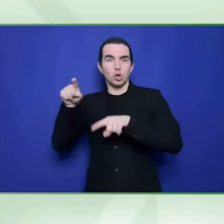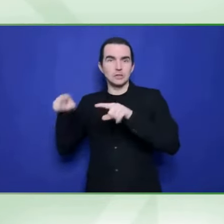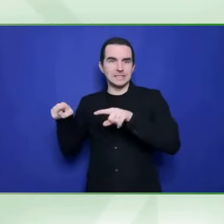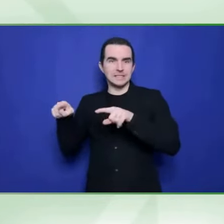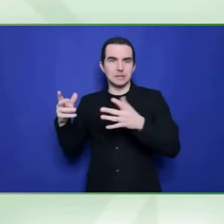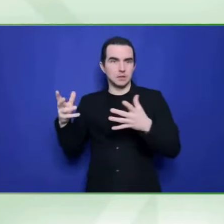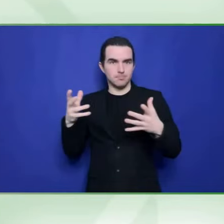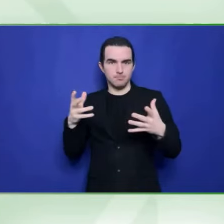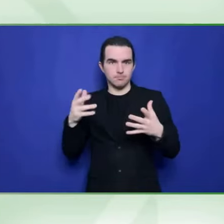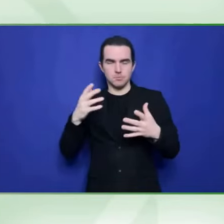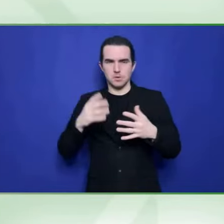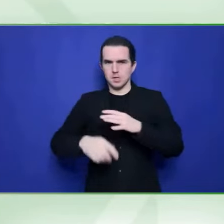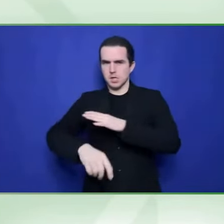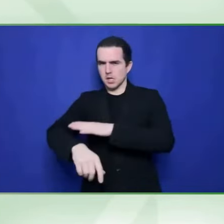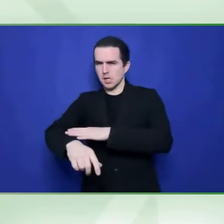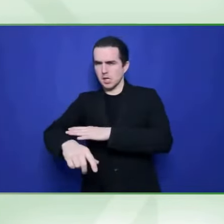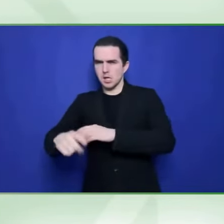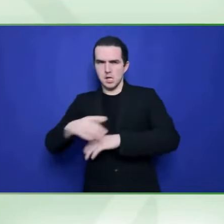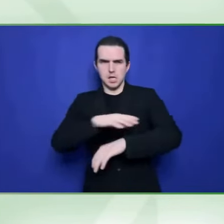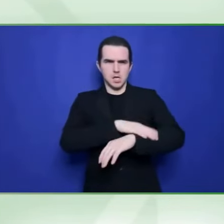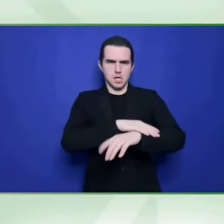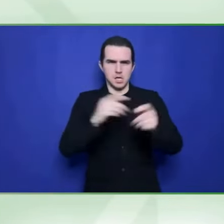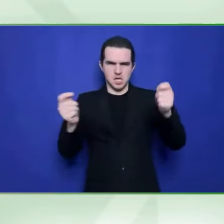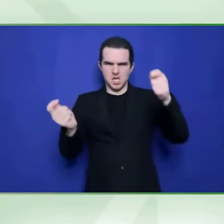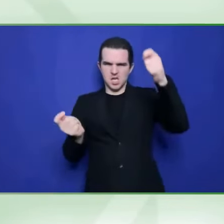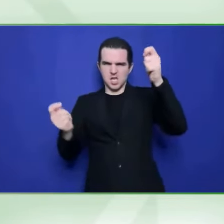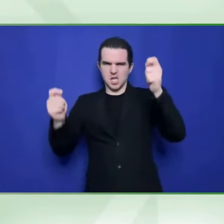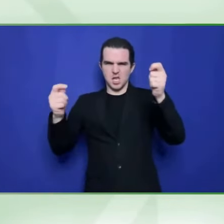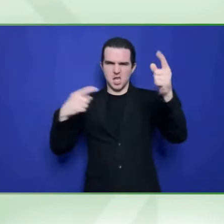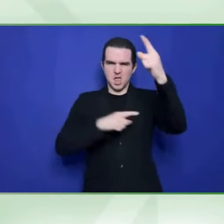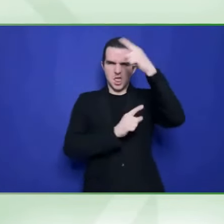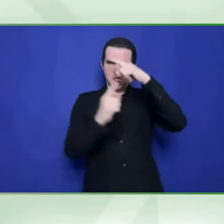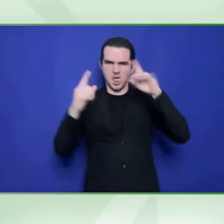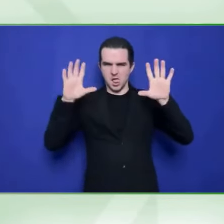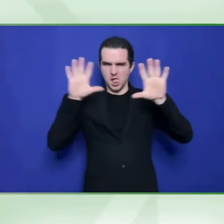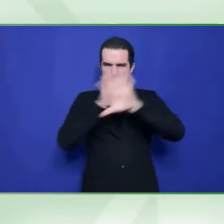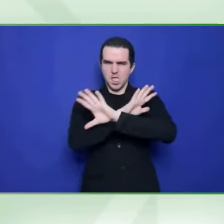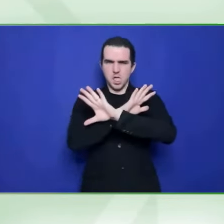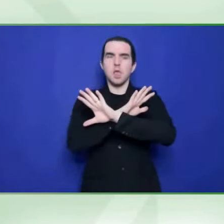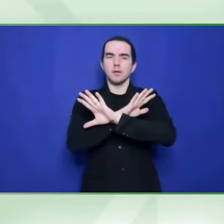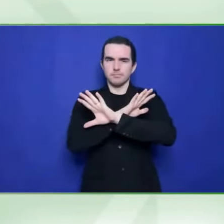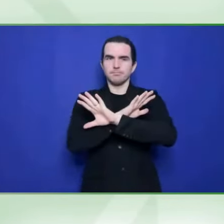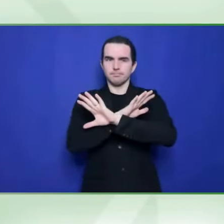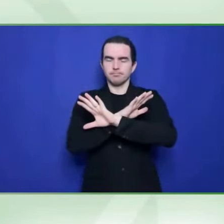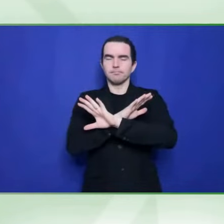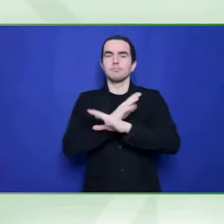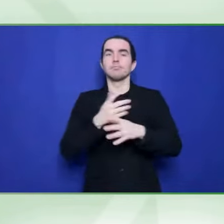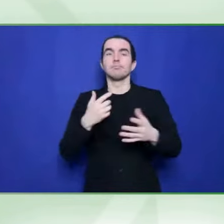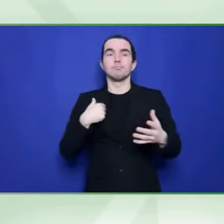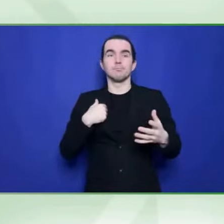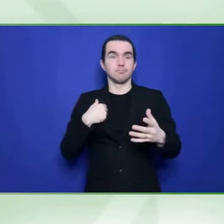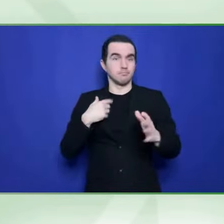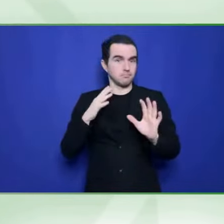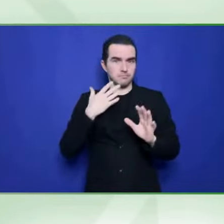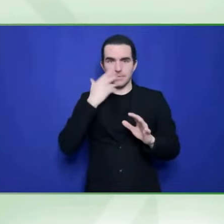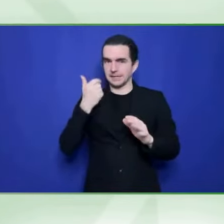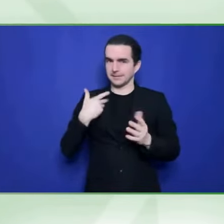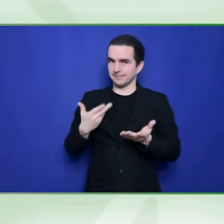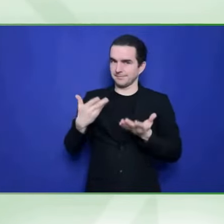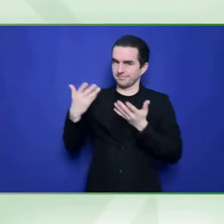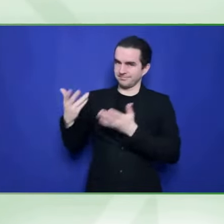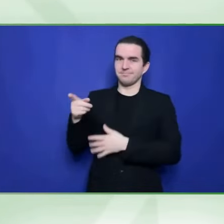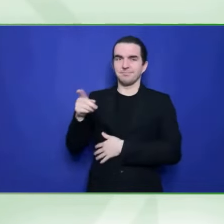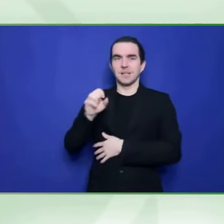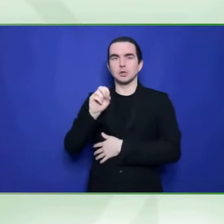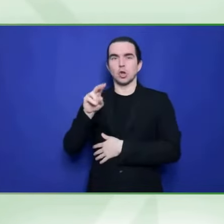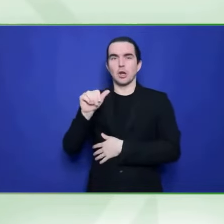Thank you very much, Neil. So I'm Susan Scott Parker from BDI, and while I can't claim to be neurodivergent, I can tell